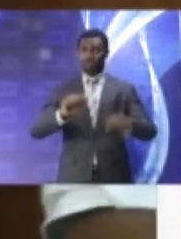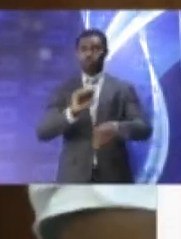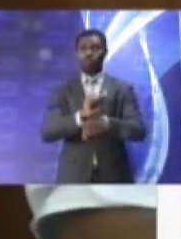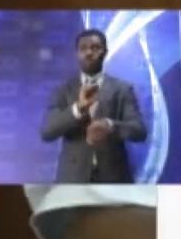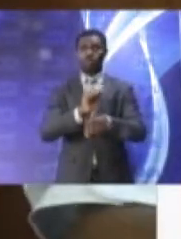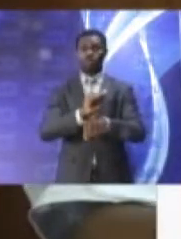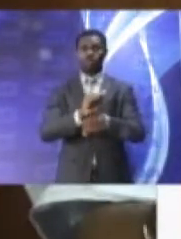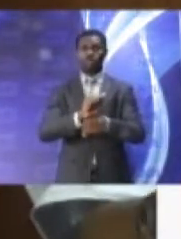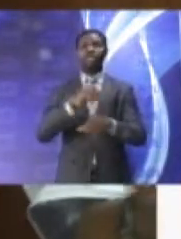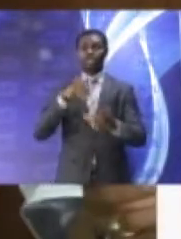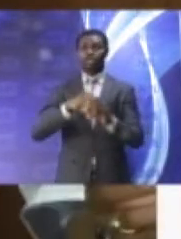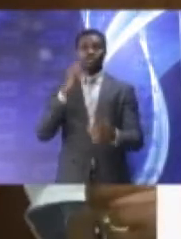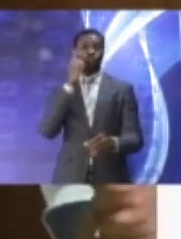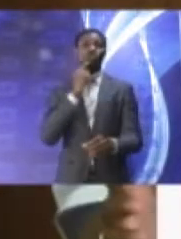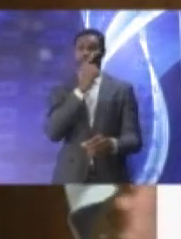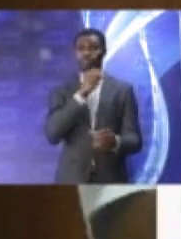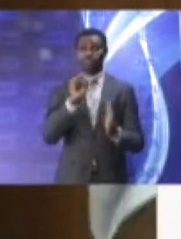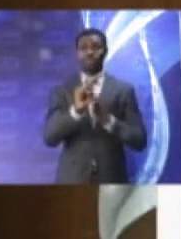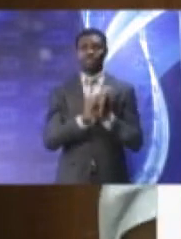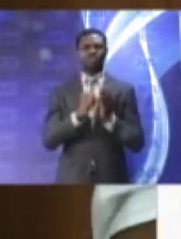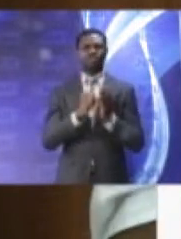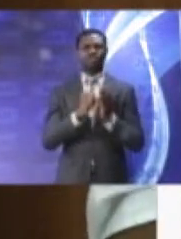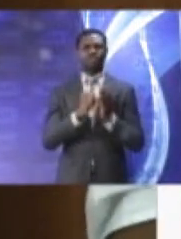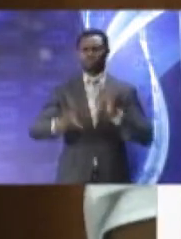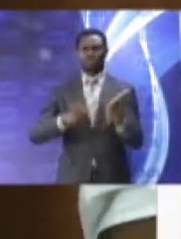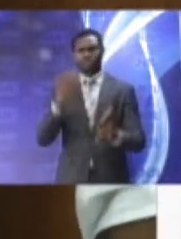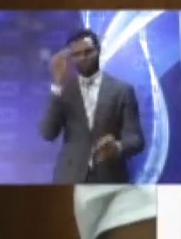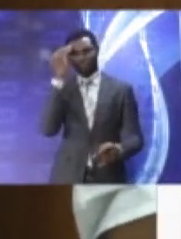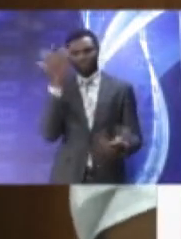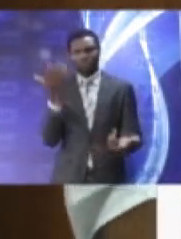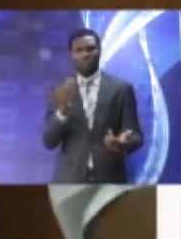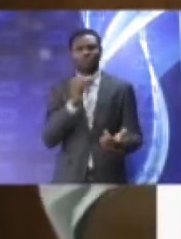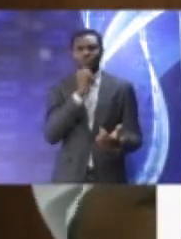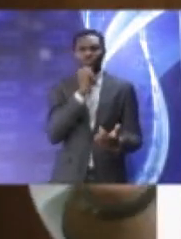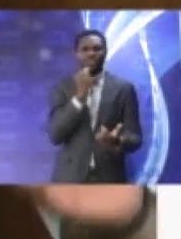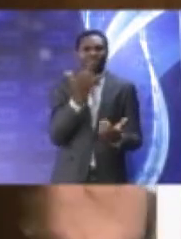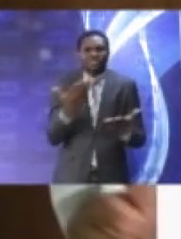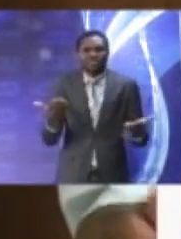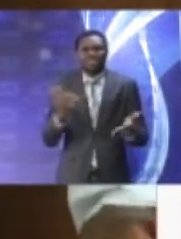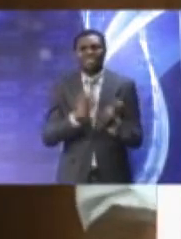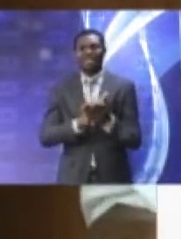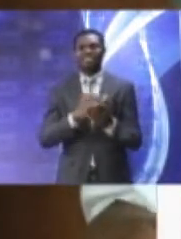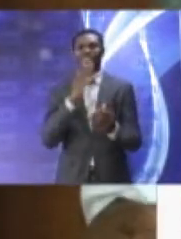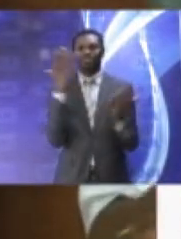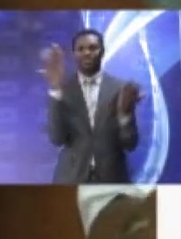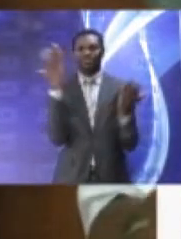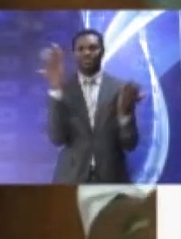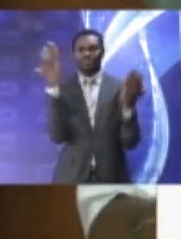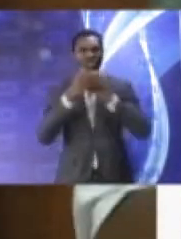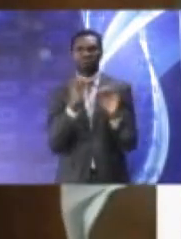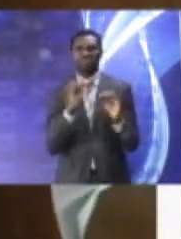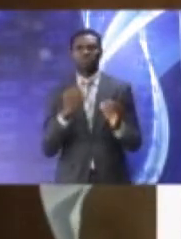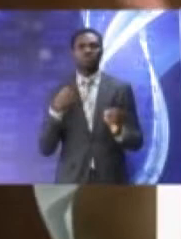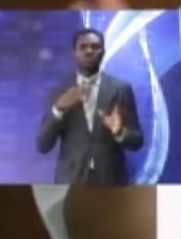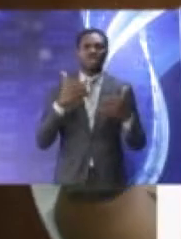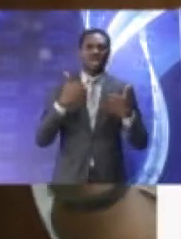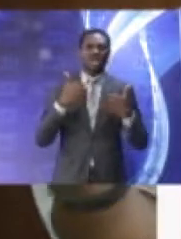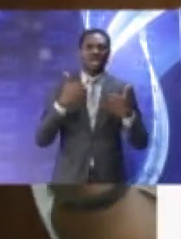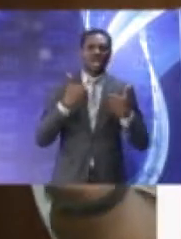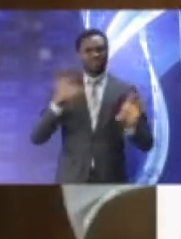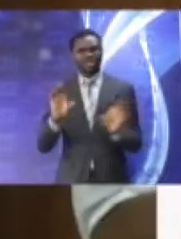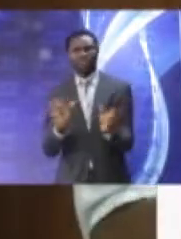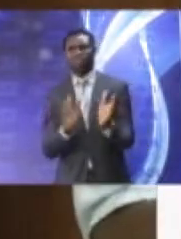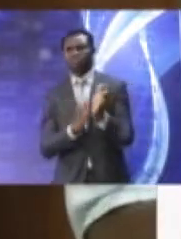see. It's not something that is hidden. We've gone on the issue of infrastructure, we've gone on our